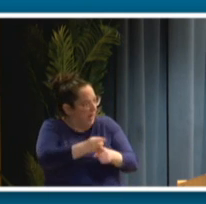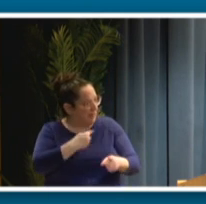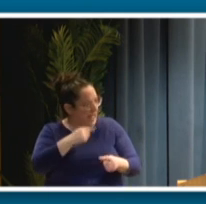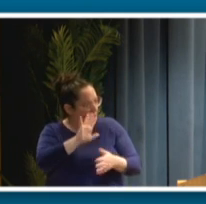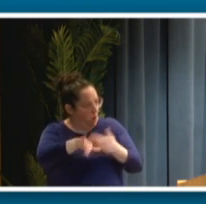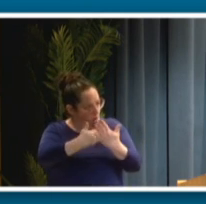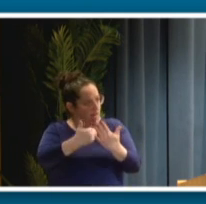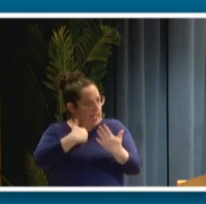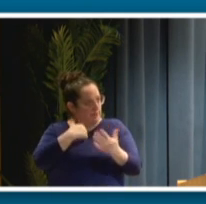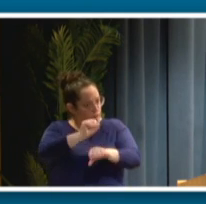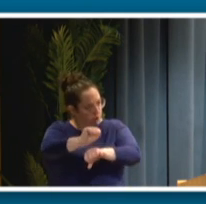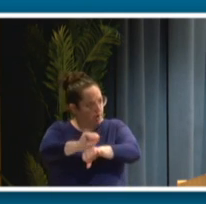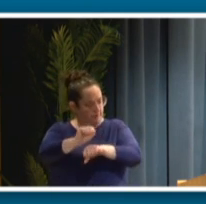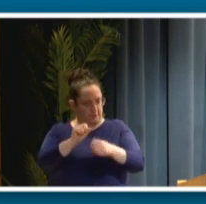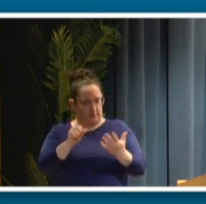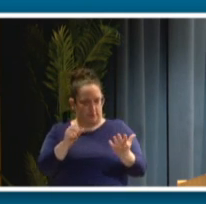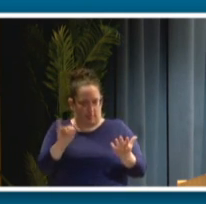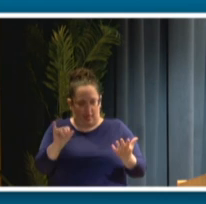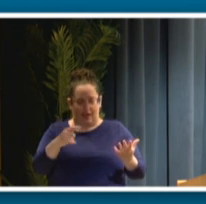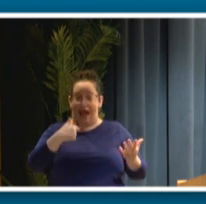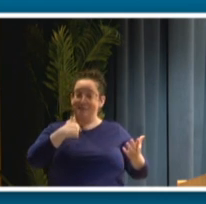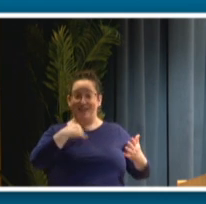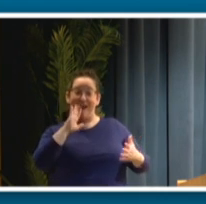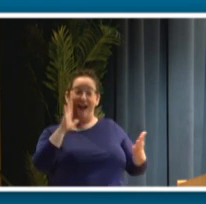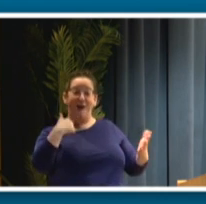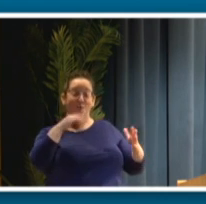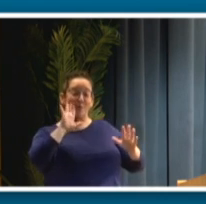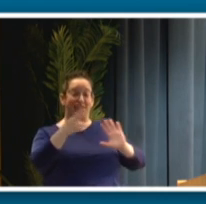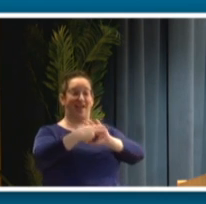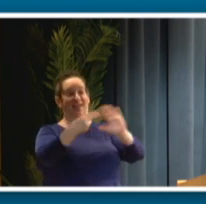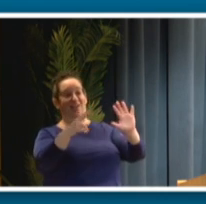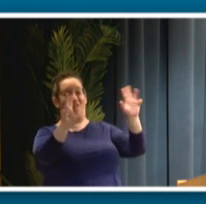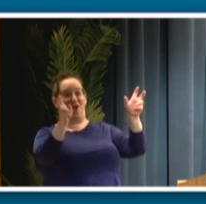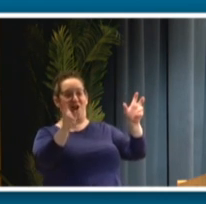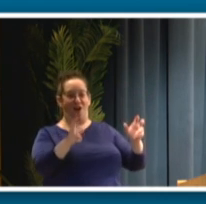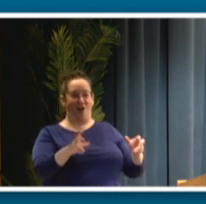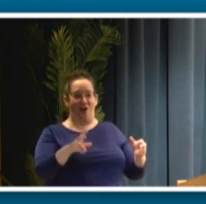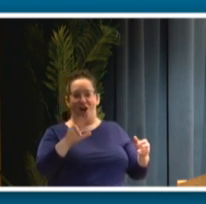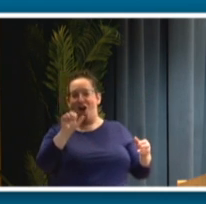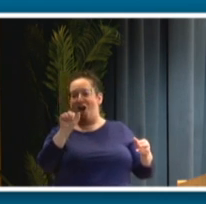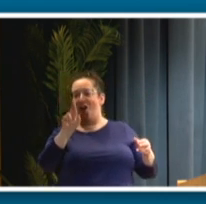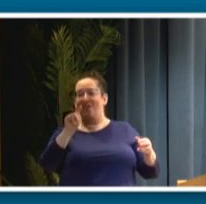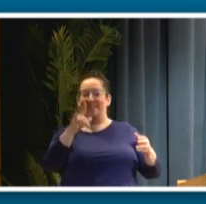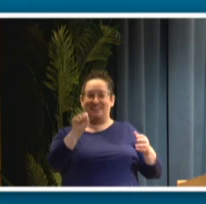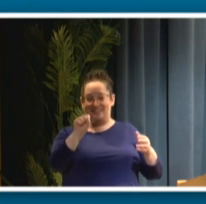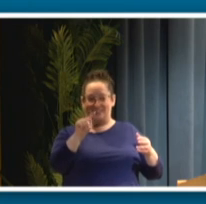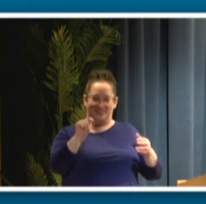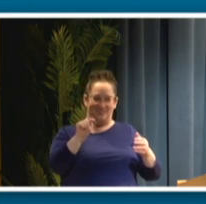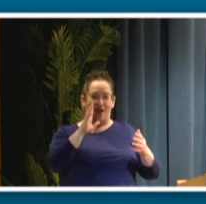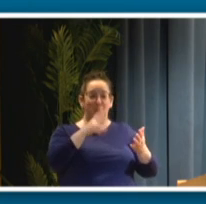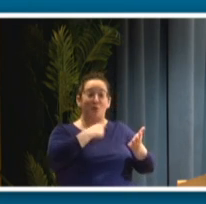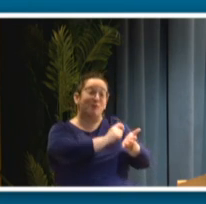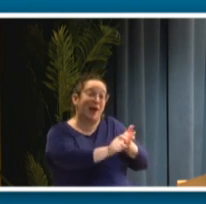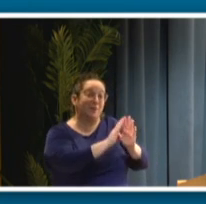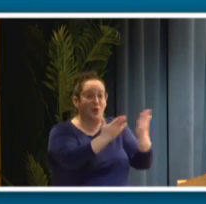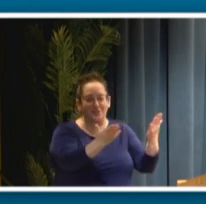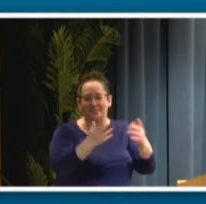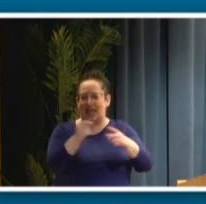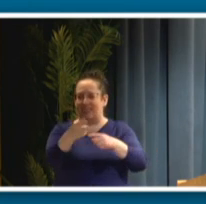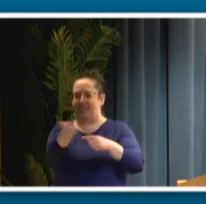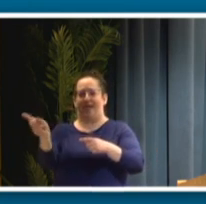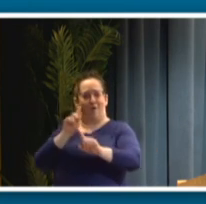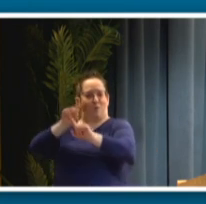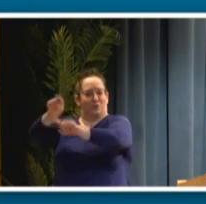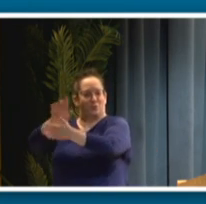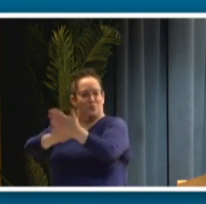Right? They were like, we're gonna go ahead and go to work. Right? And so they had money, right? And they would take care of me. But most importantly, there was one friend